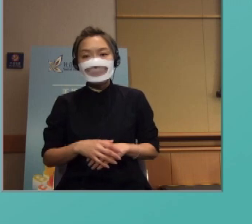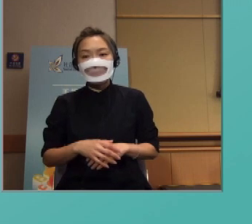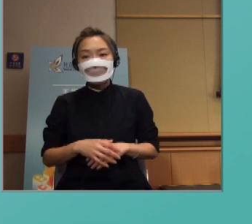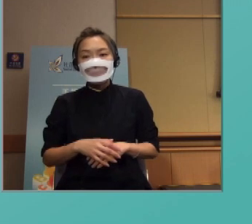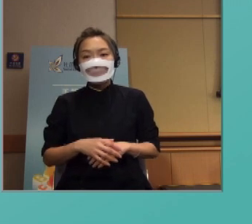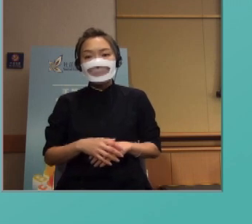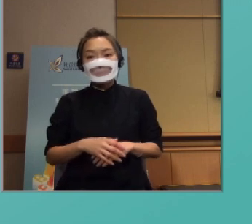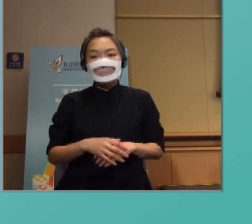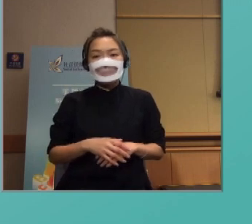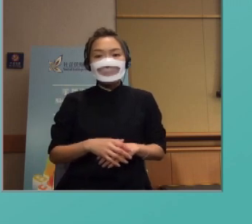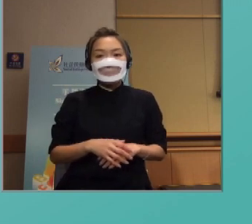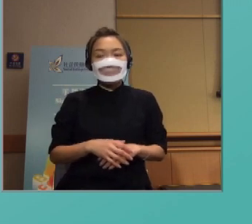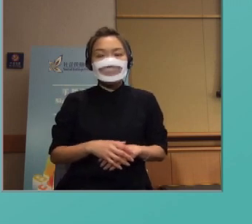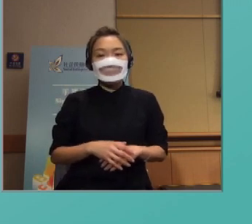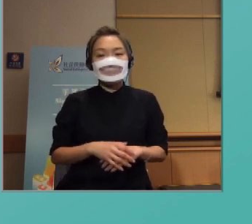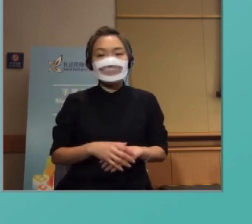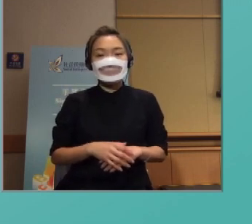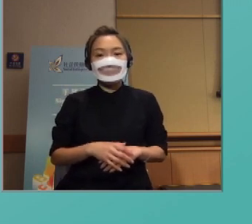come together and to have